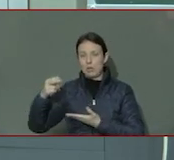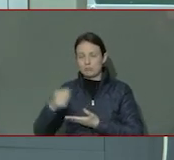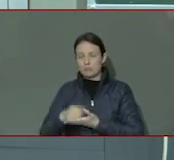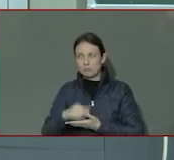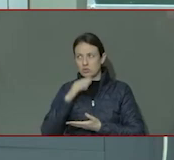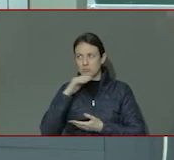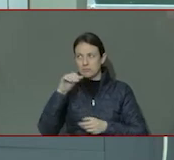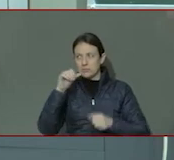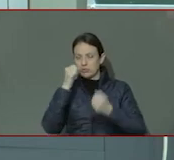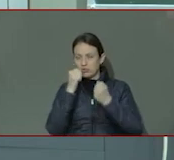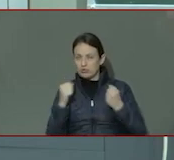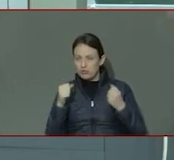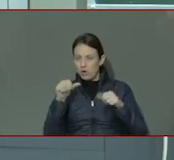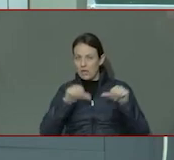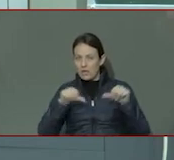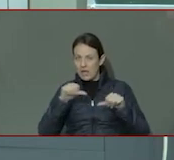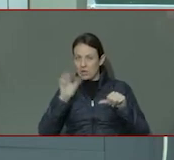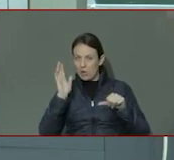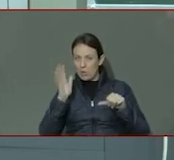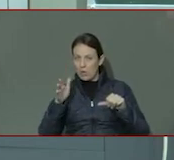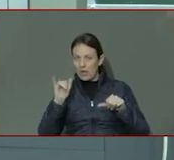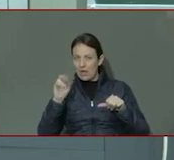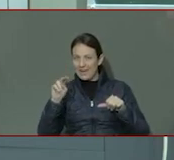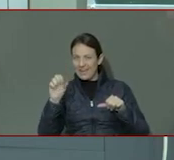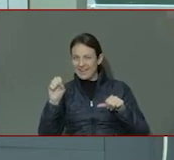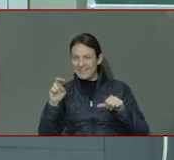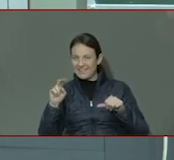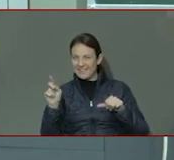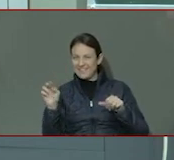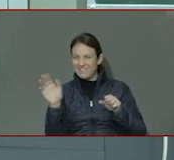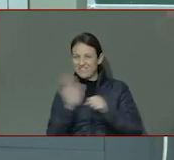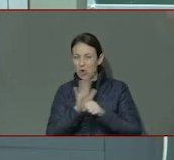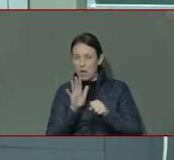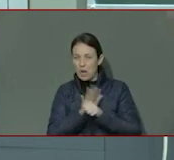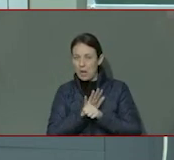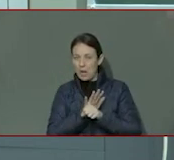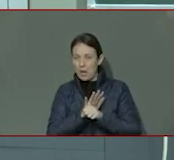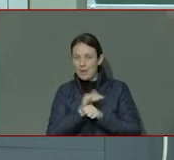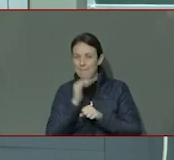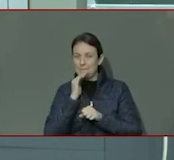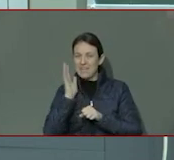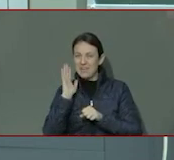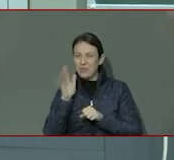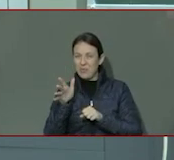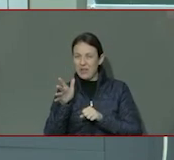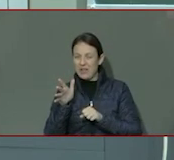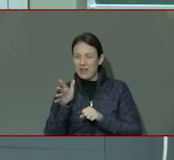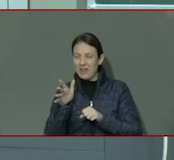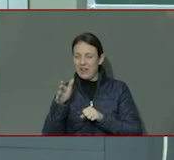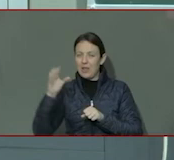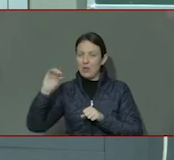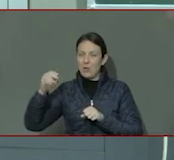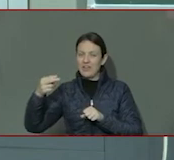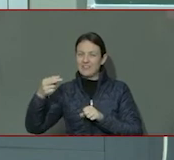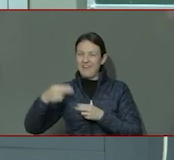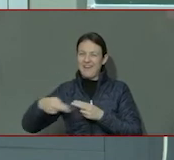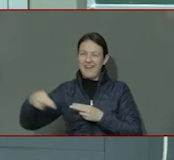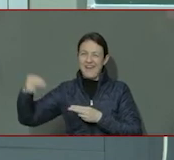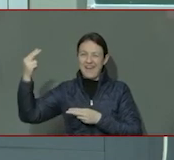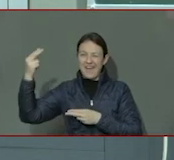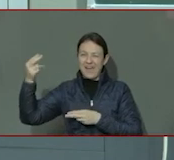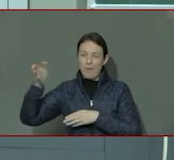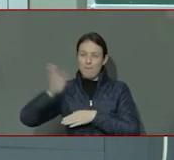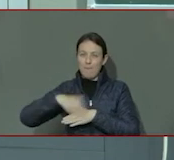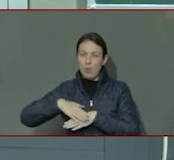strong acid will ionize completely, which means it will have the highest concentration of hydronium ions, which means it will have